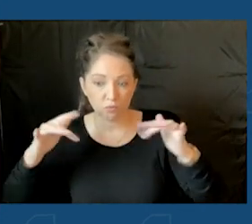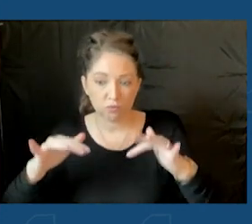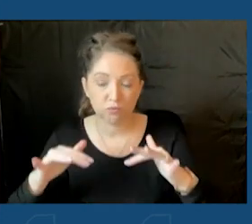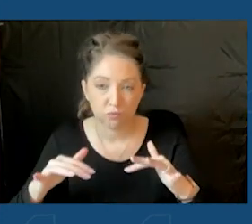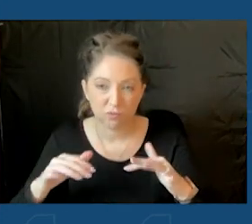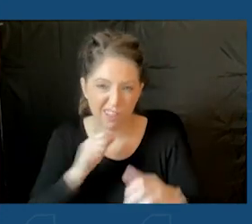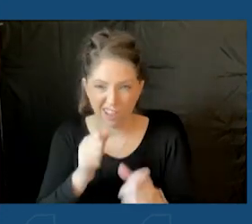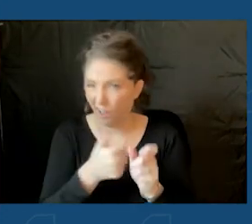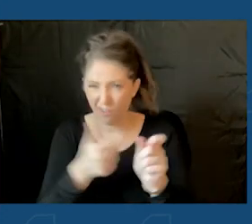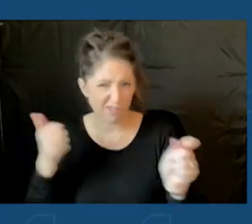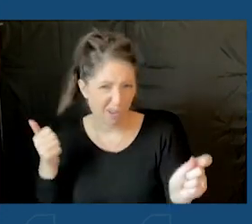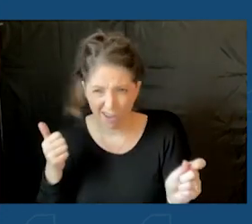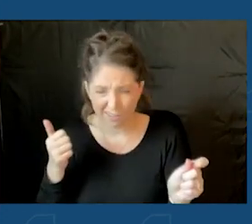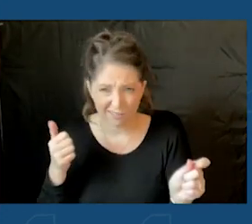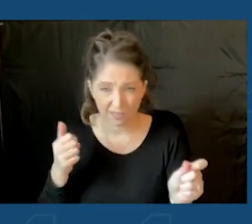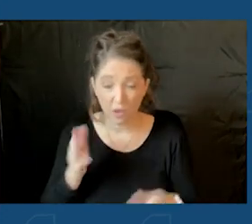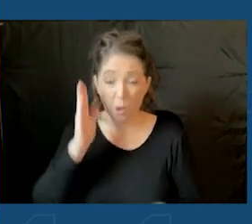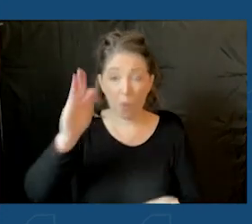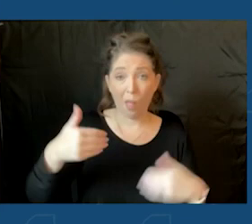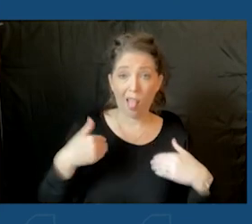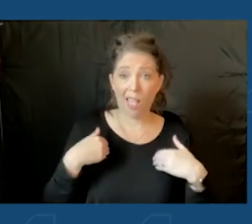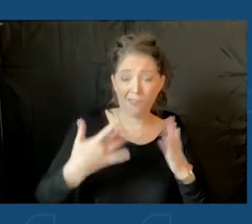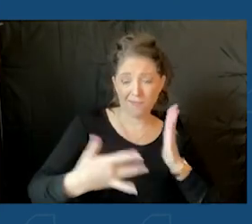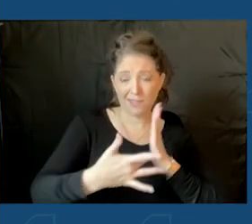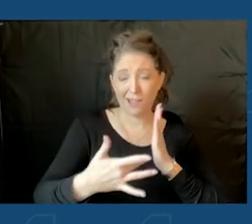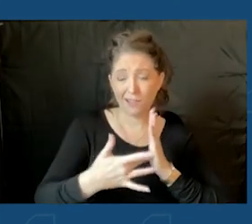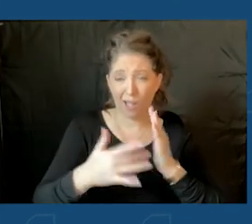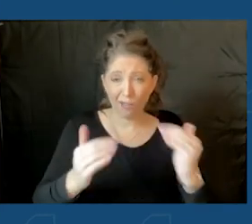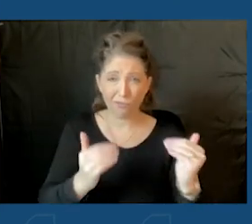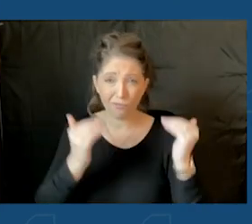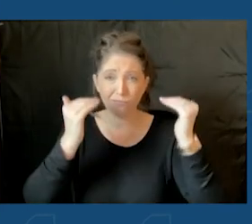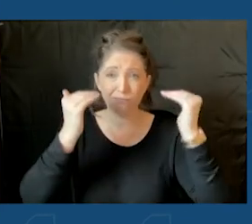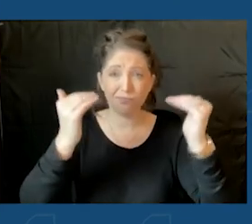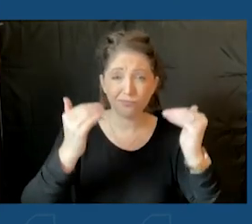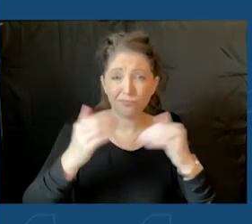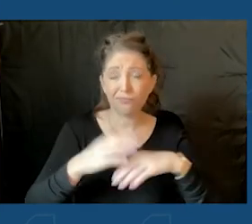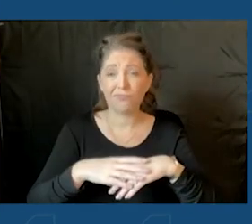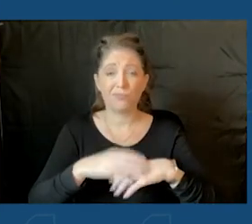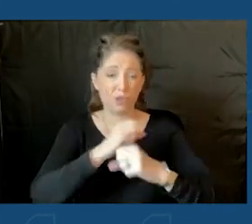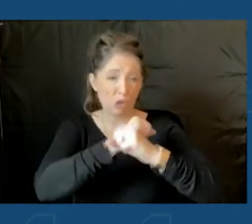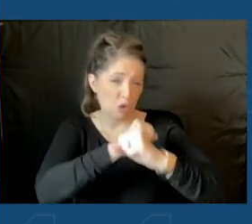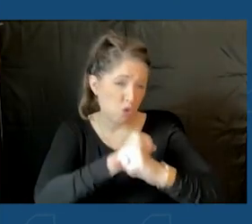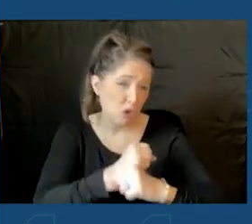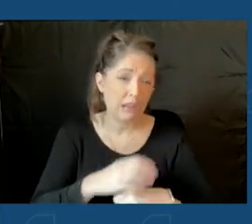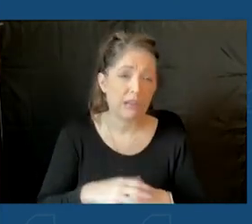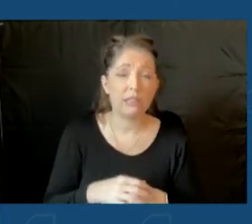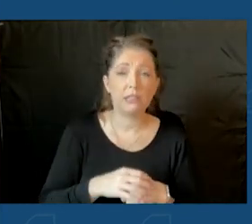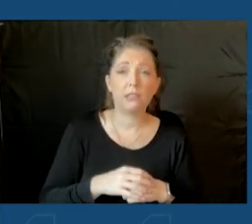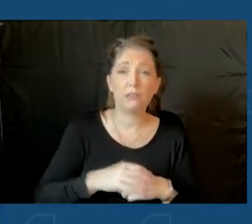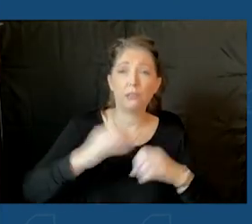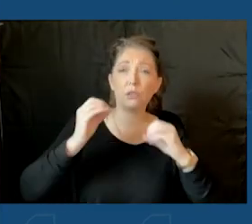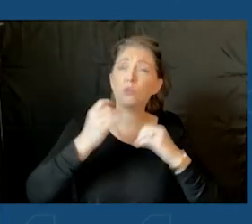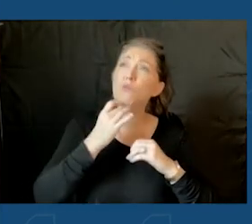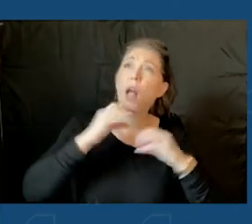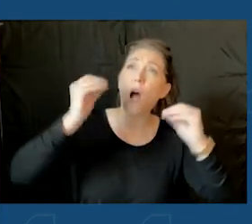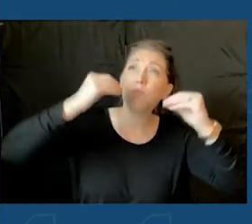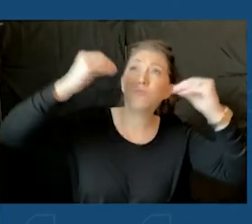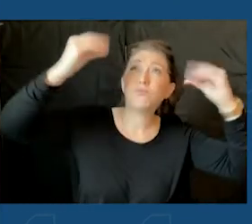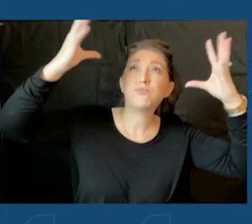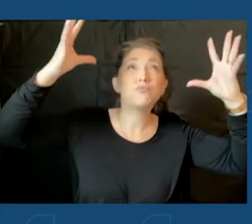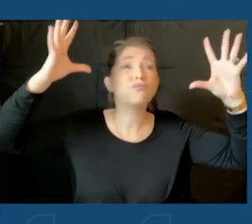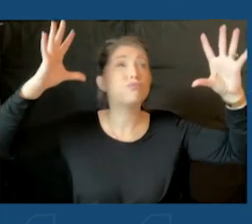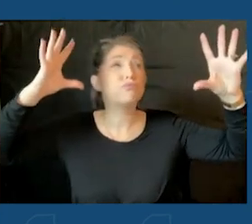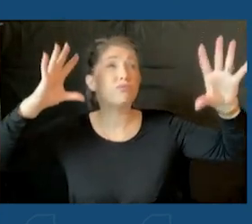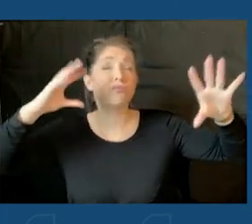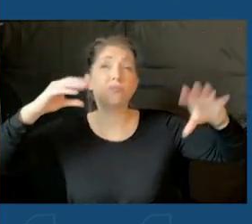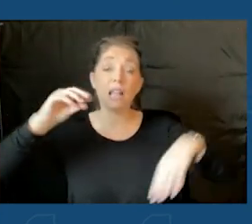and functionality, check-in, wayfinding, security. They will be airy and bright, natural light with floor-to-ceiling windows,